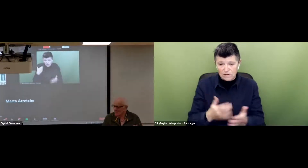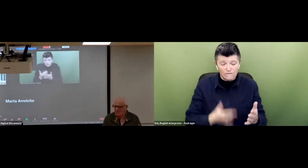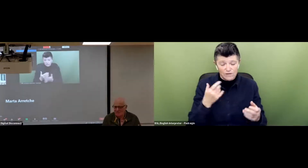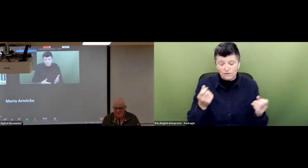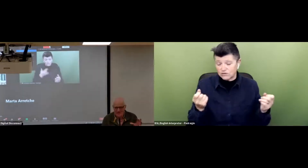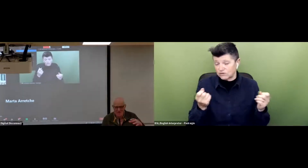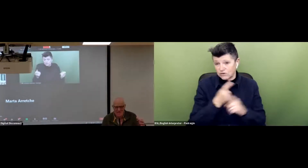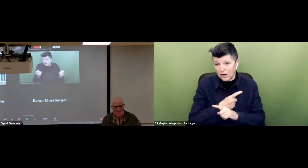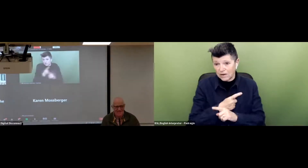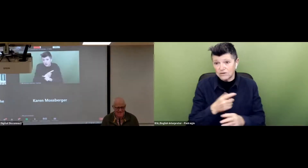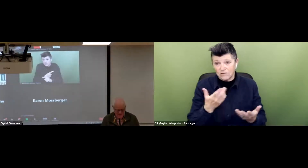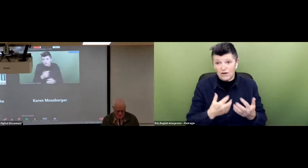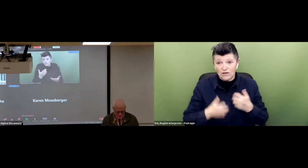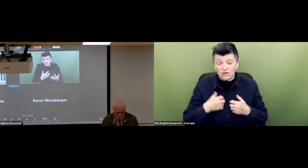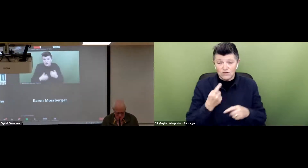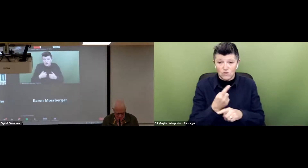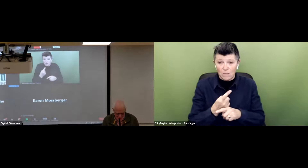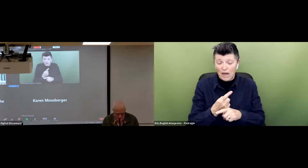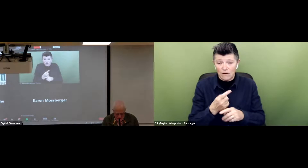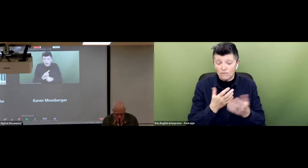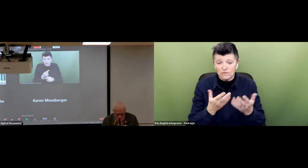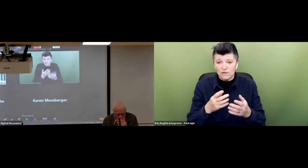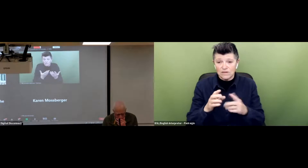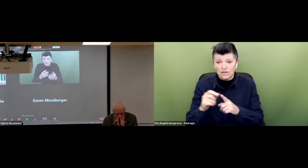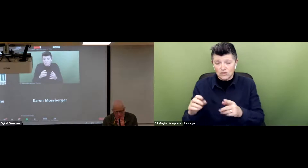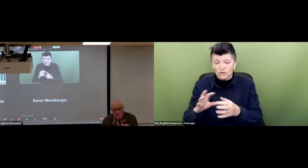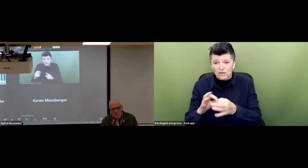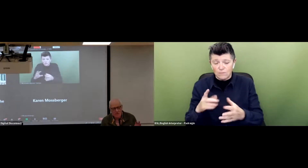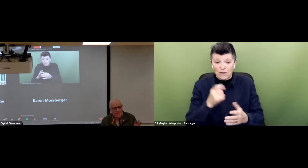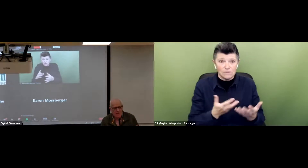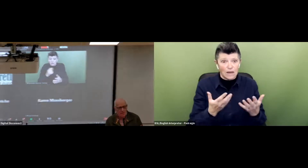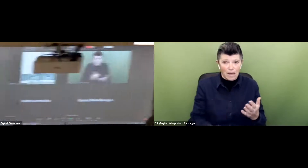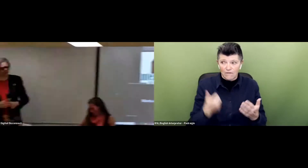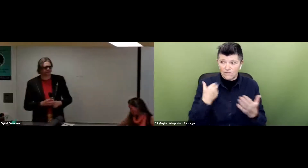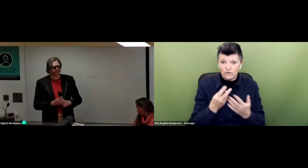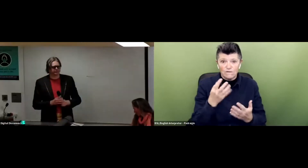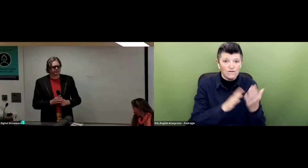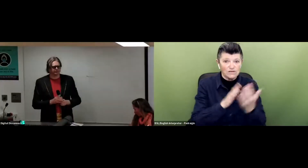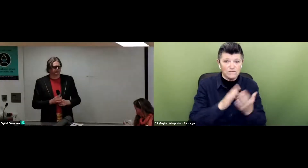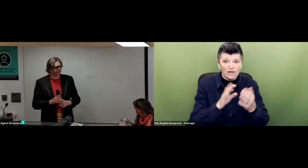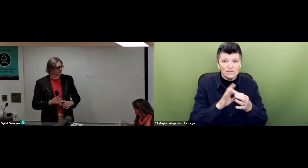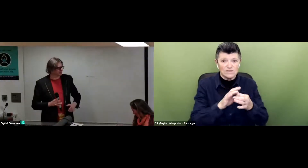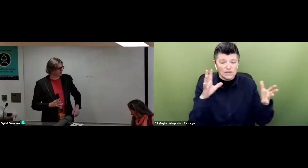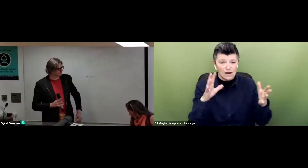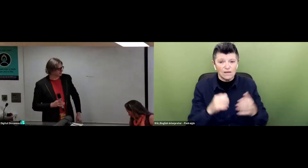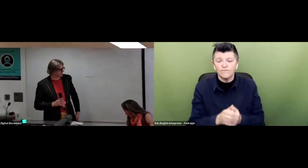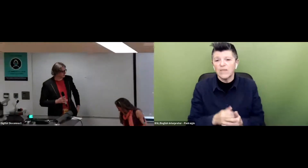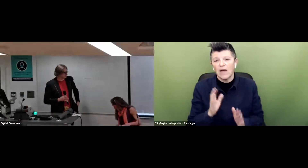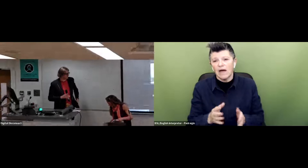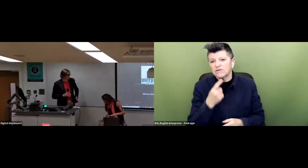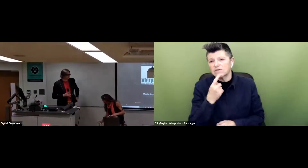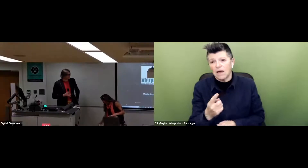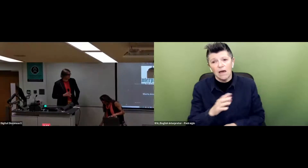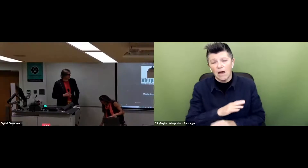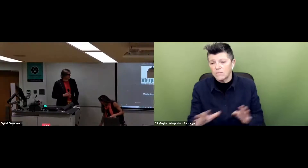digital disconnects when we've had a face-to-face disconnect for so long. I should just say, I'm not an expert in media and